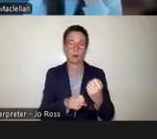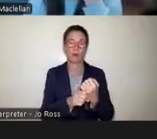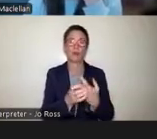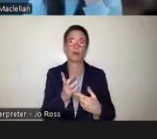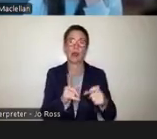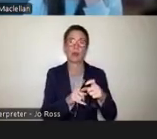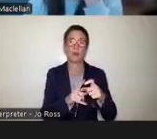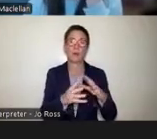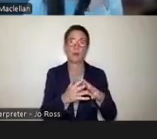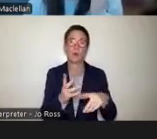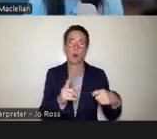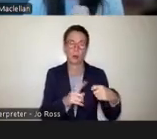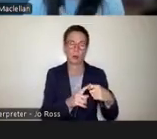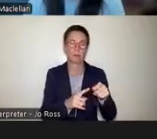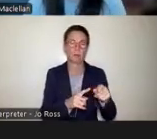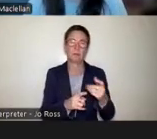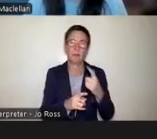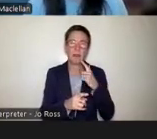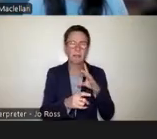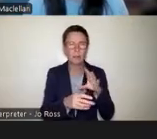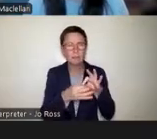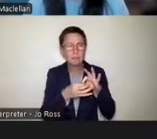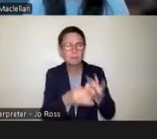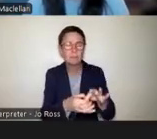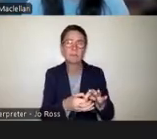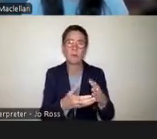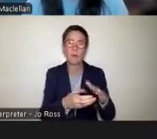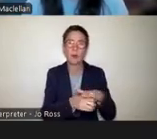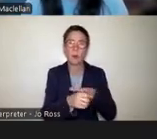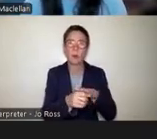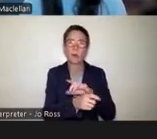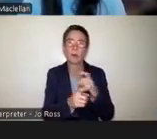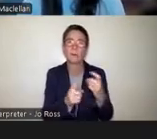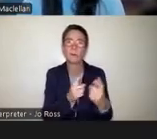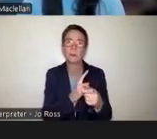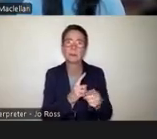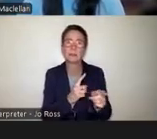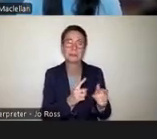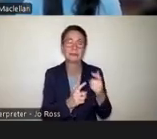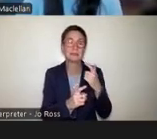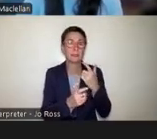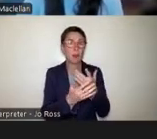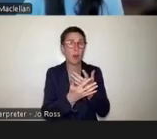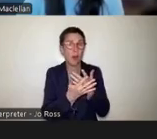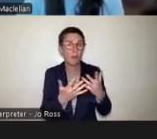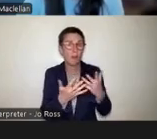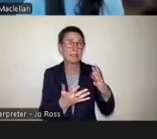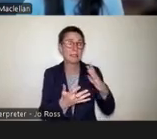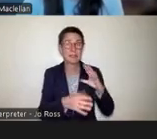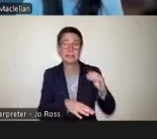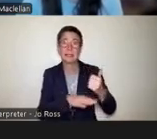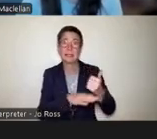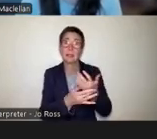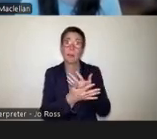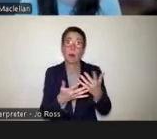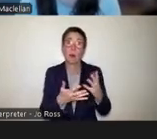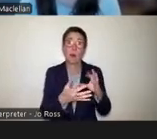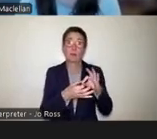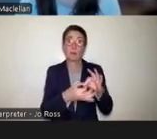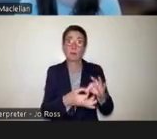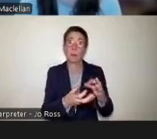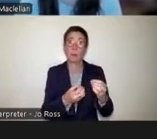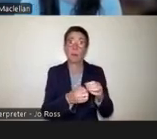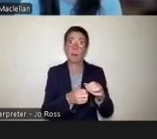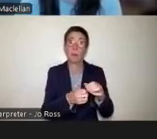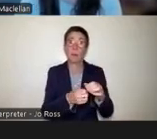lot of their work is community context based, and they already had so much in place. But really, what they've found